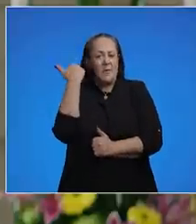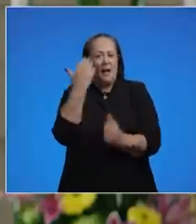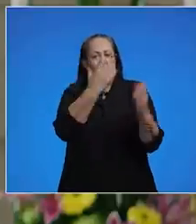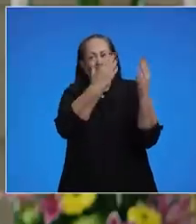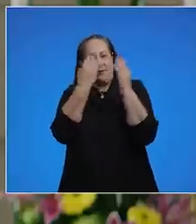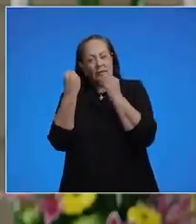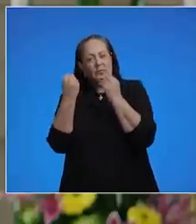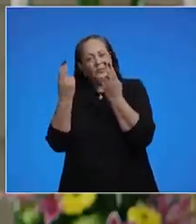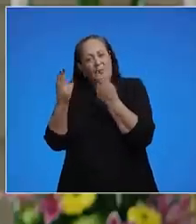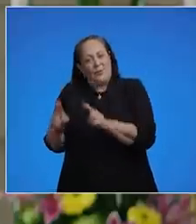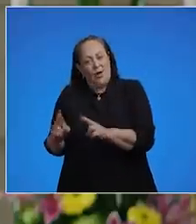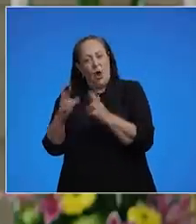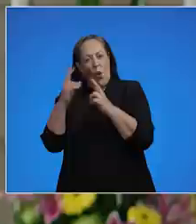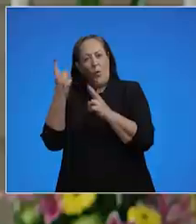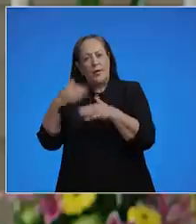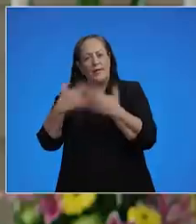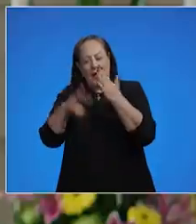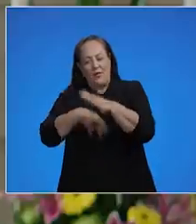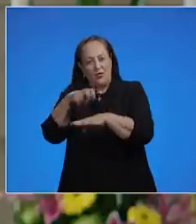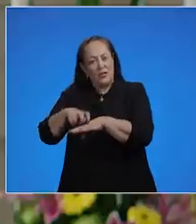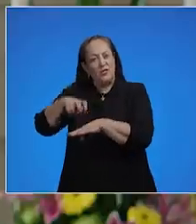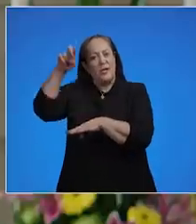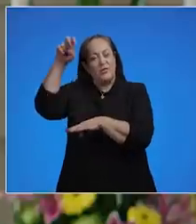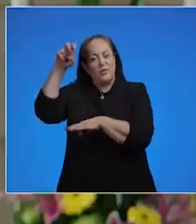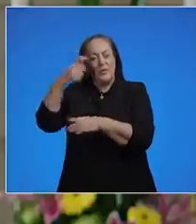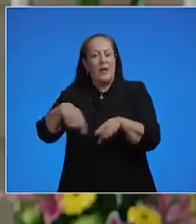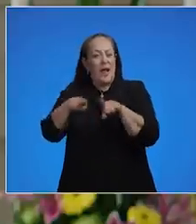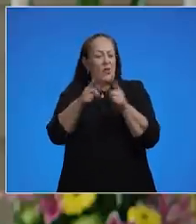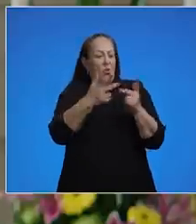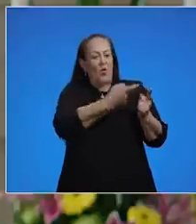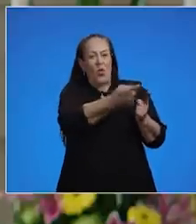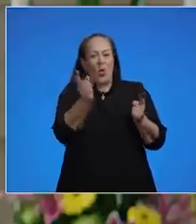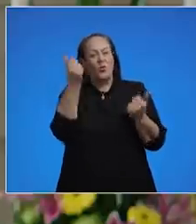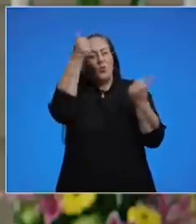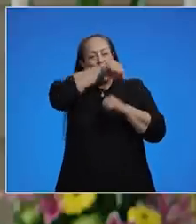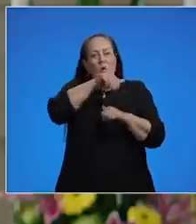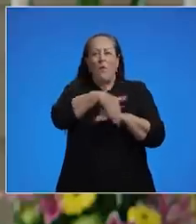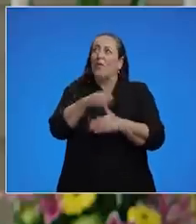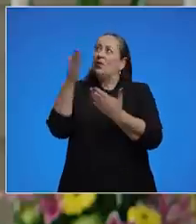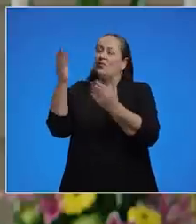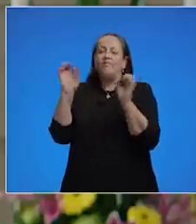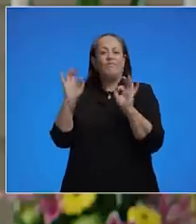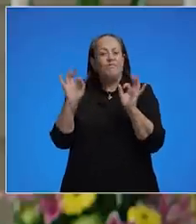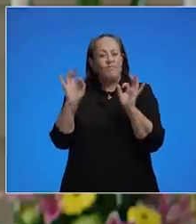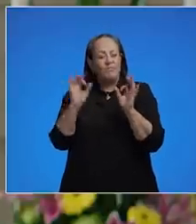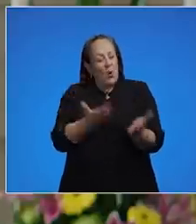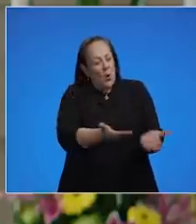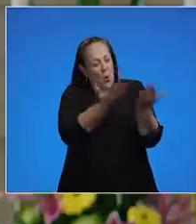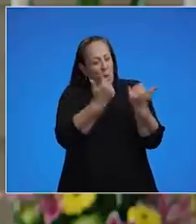and sisters who have fallen asleep in the hope of the resurrection and all who have died in your